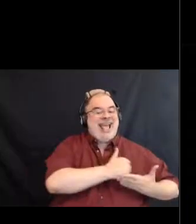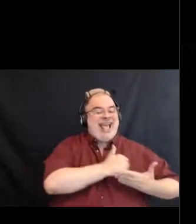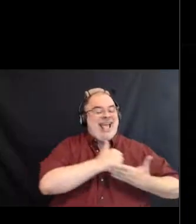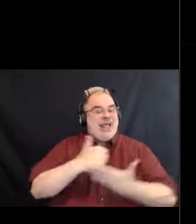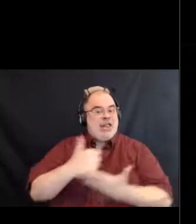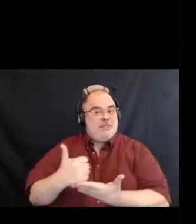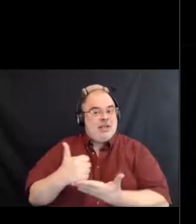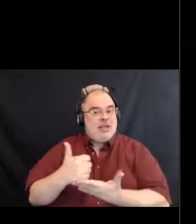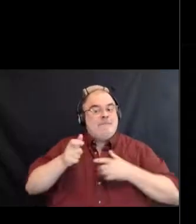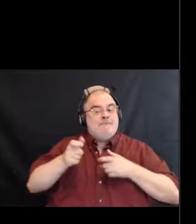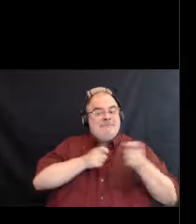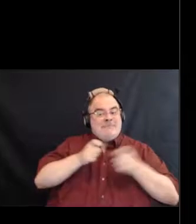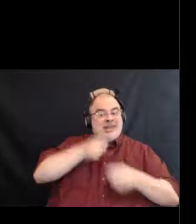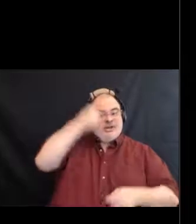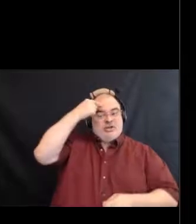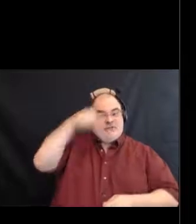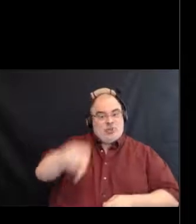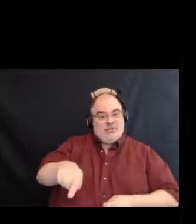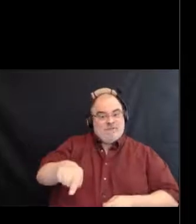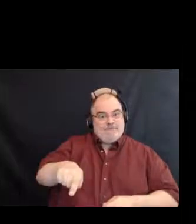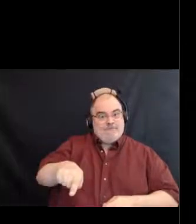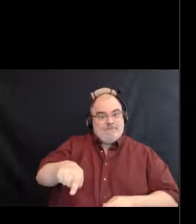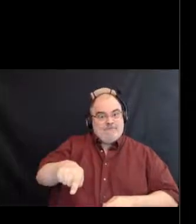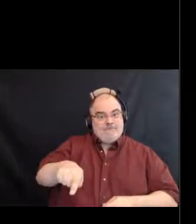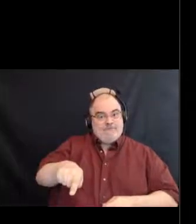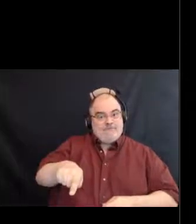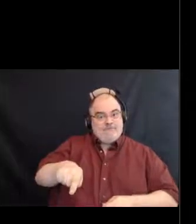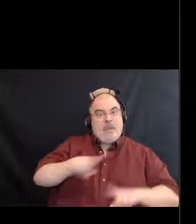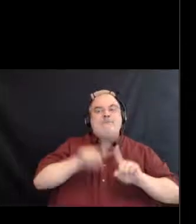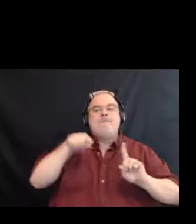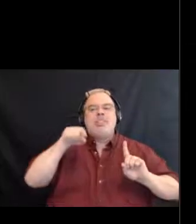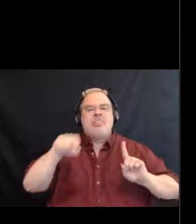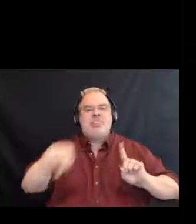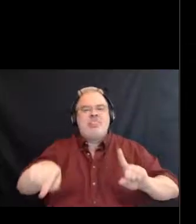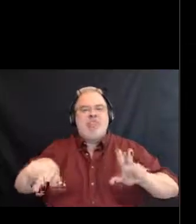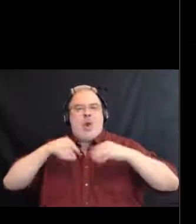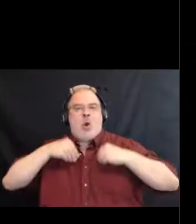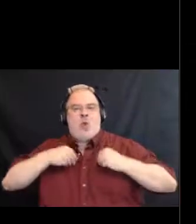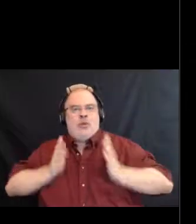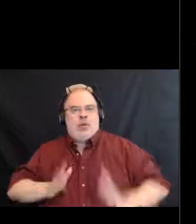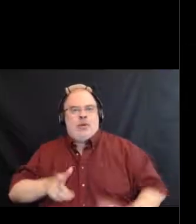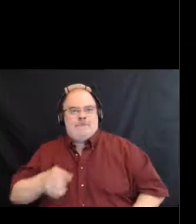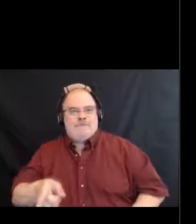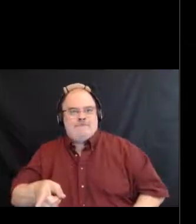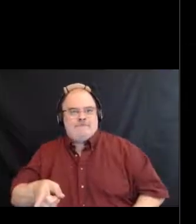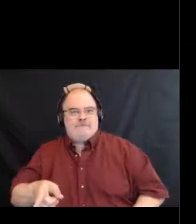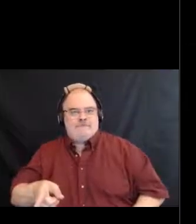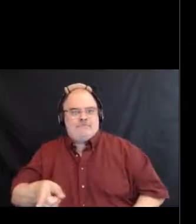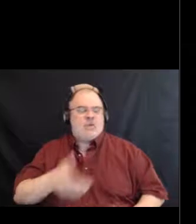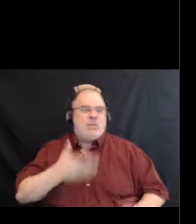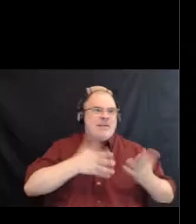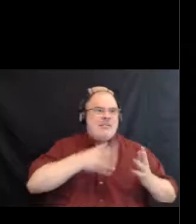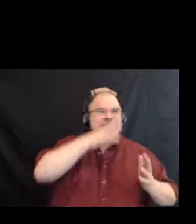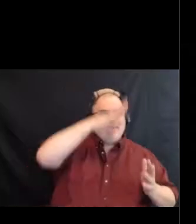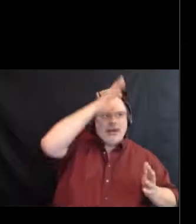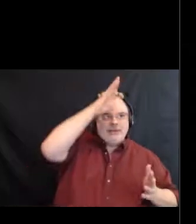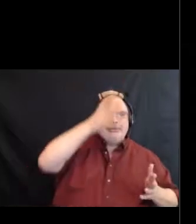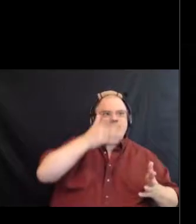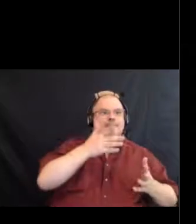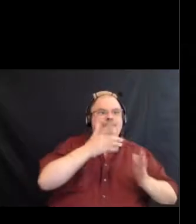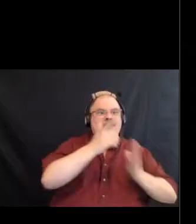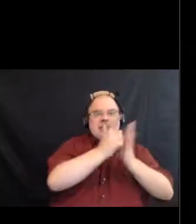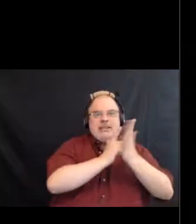on their behalf. That would be a parent, a legal guardian, or a power of attorney. If somebody's doing